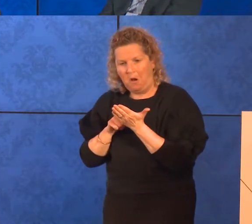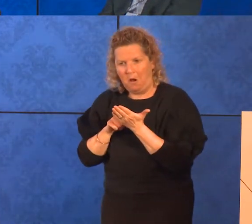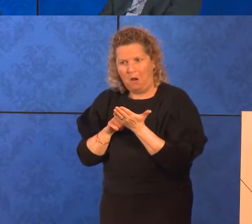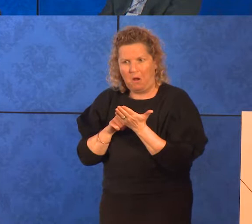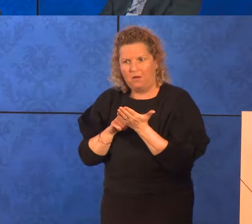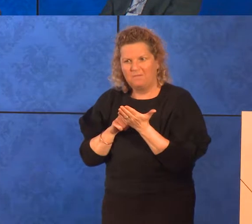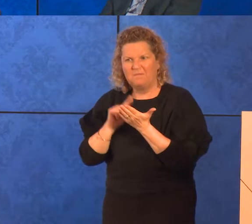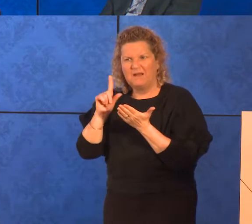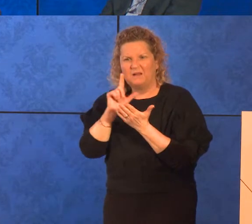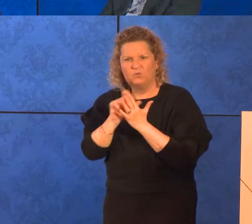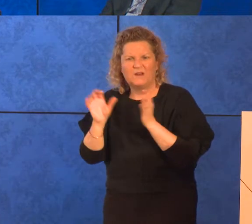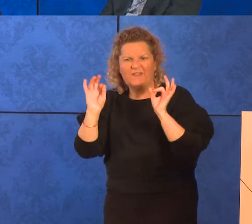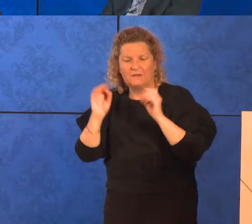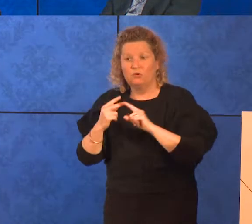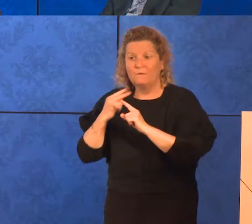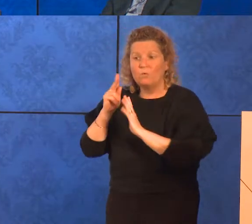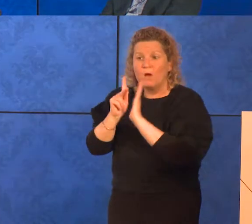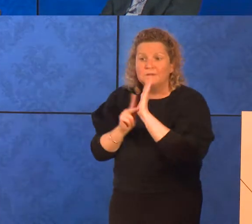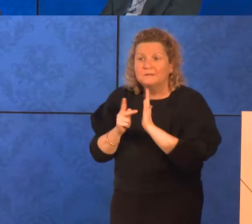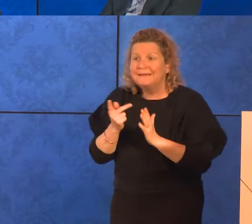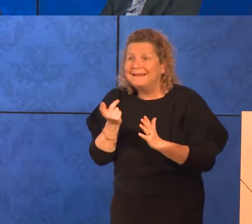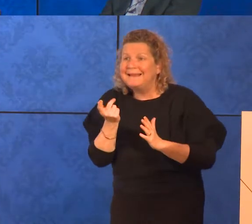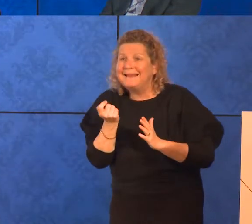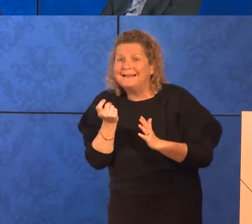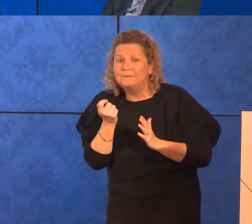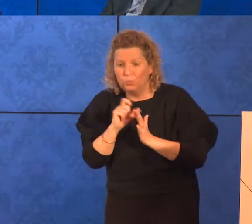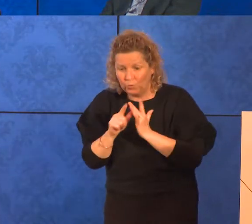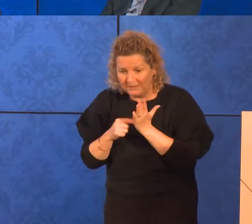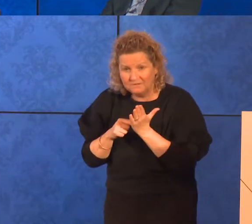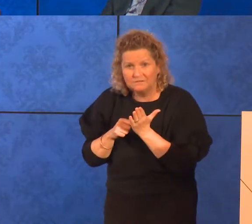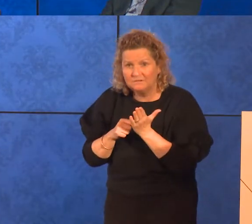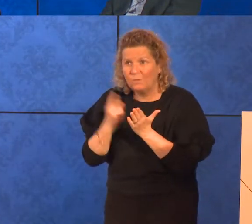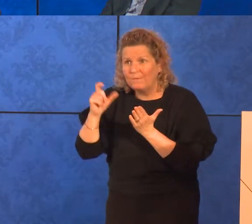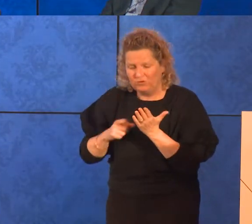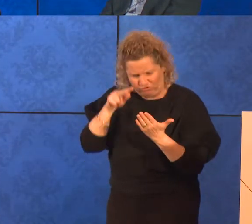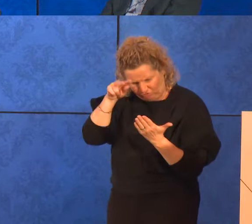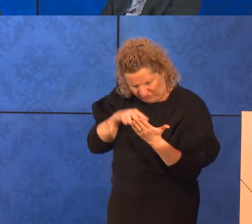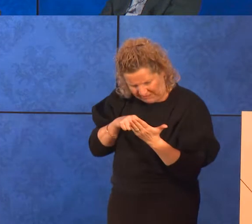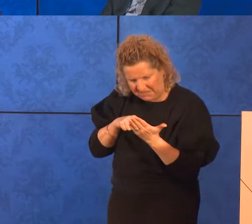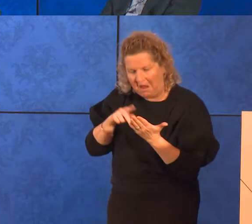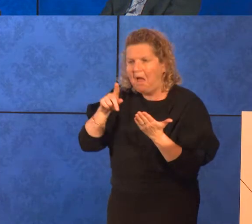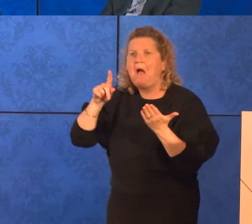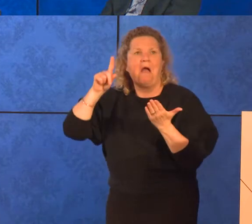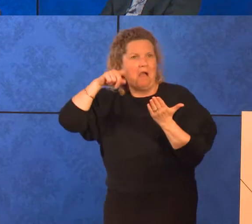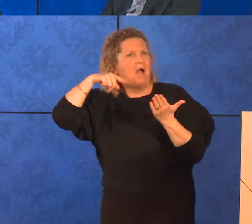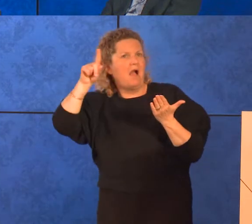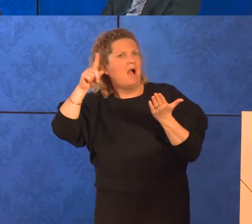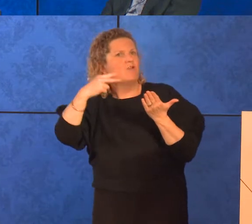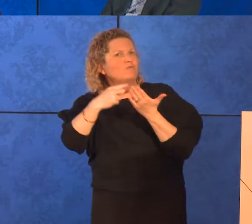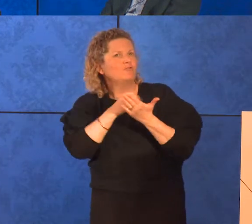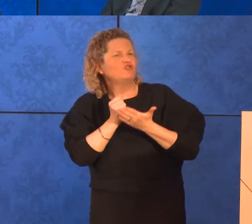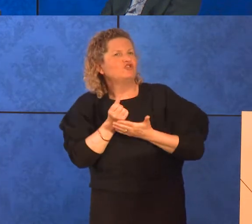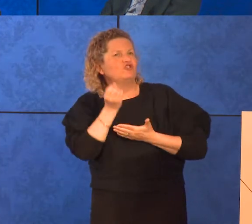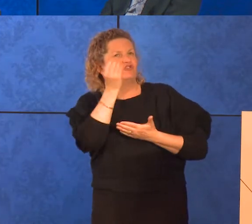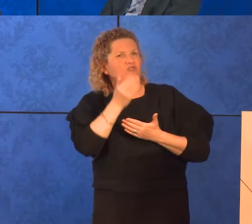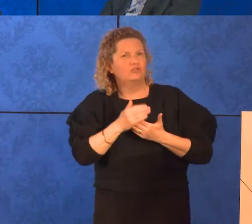For example, review a policy, and all someone needs to do is look at it and then tick, yes, we did that.